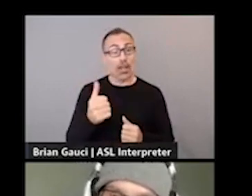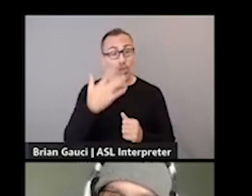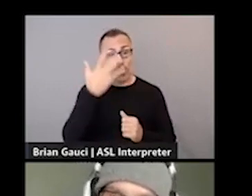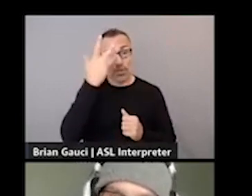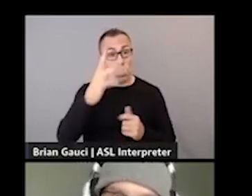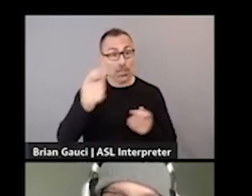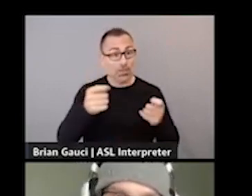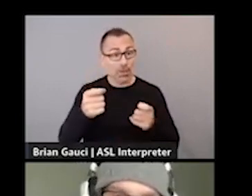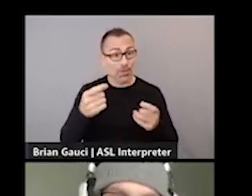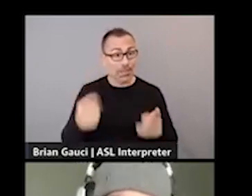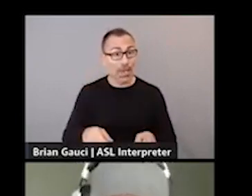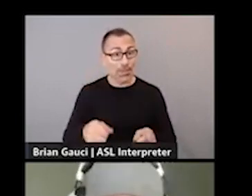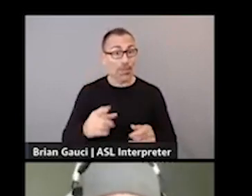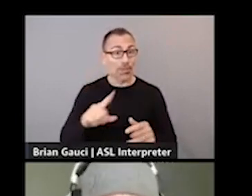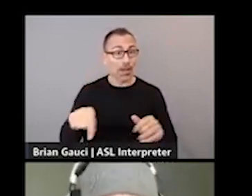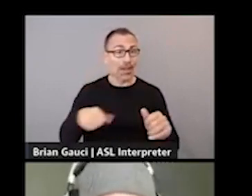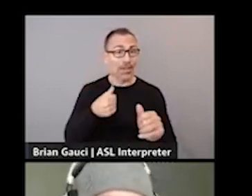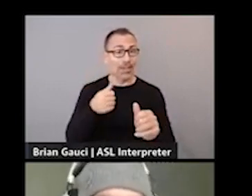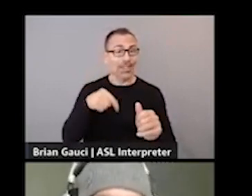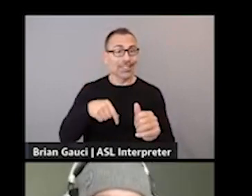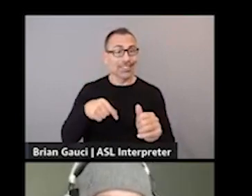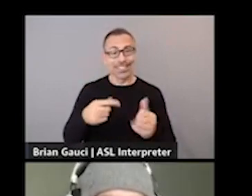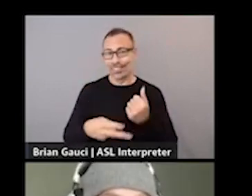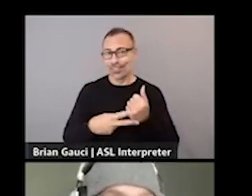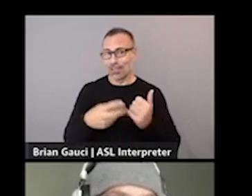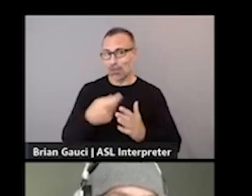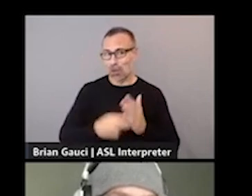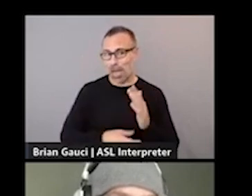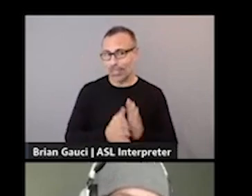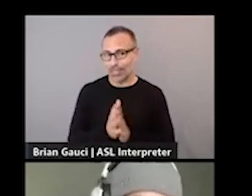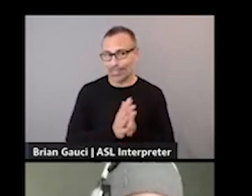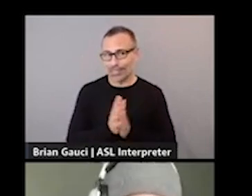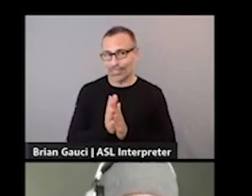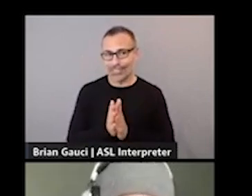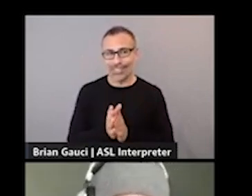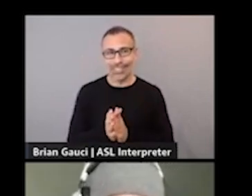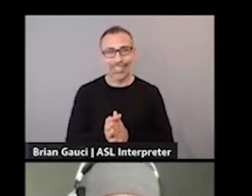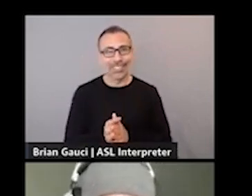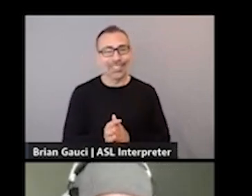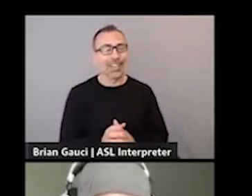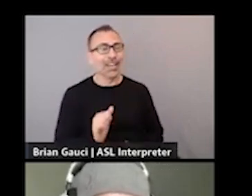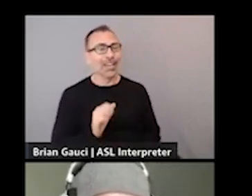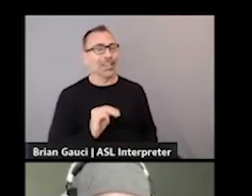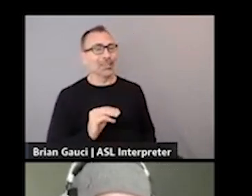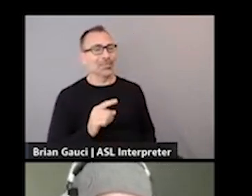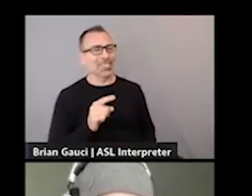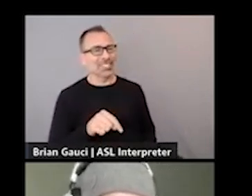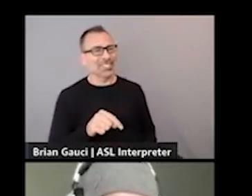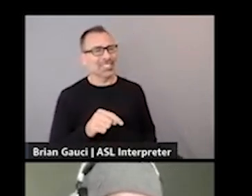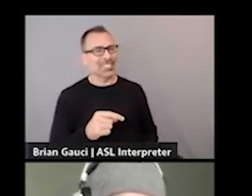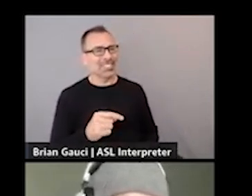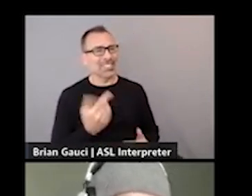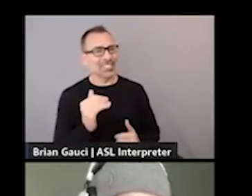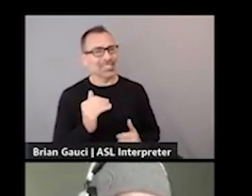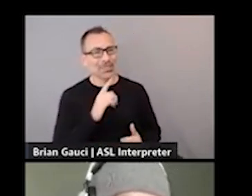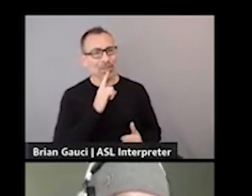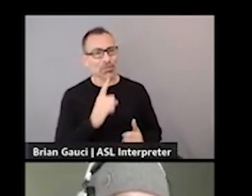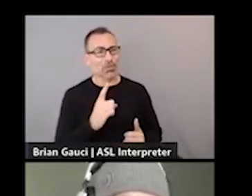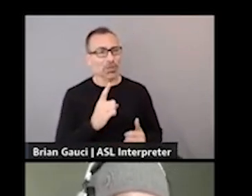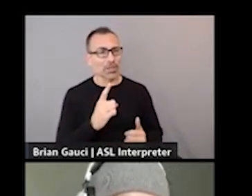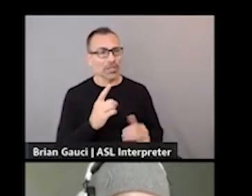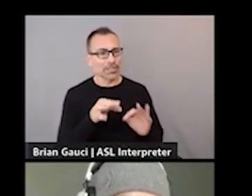that's going on behind the scenes, saving costs. Yeah, I was going to say, this seems like a really, really simple cost